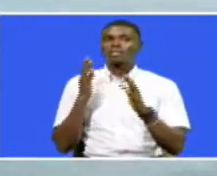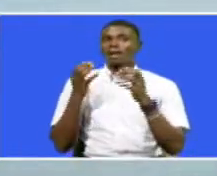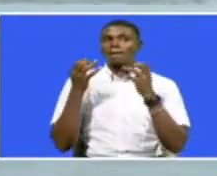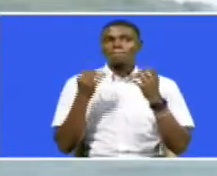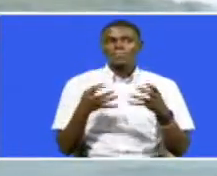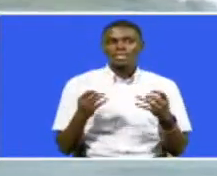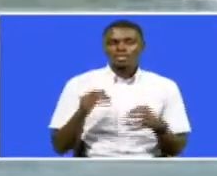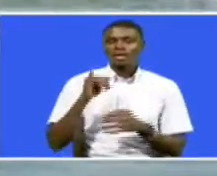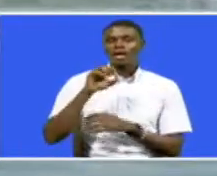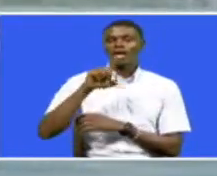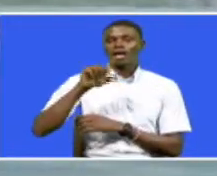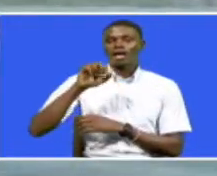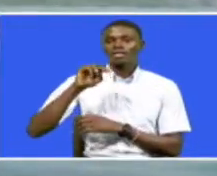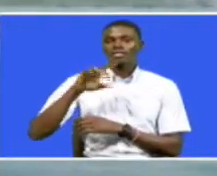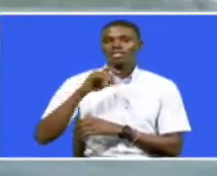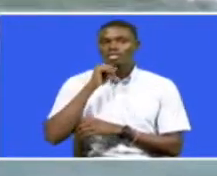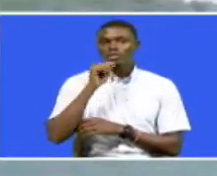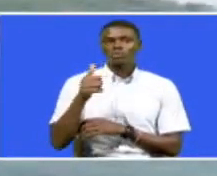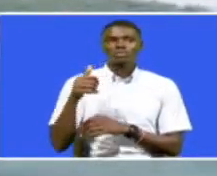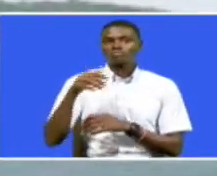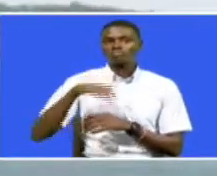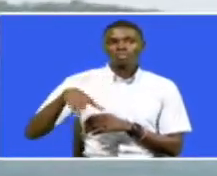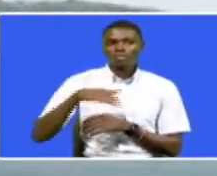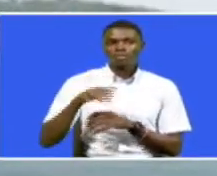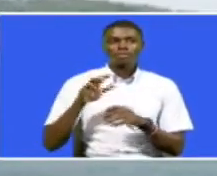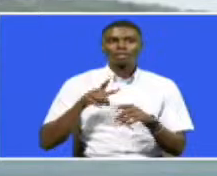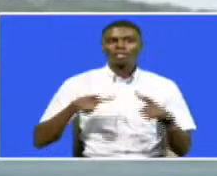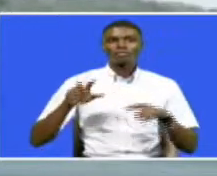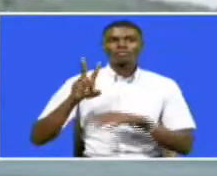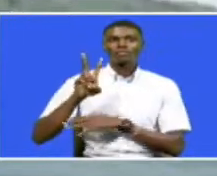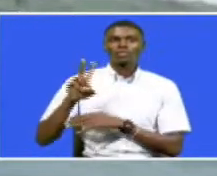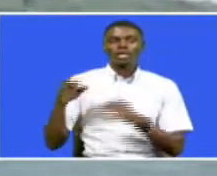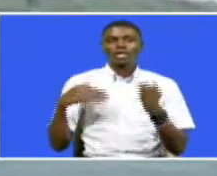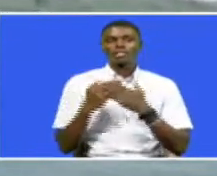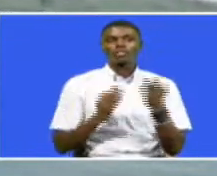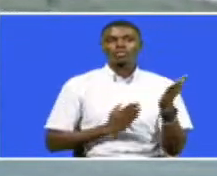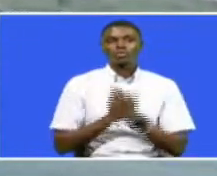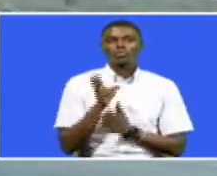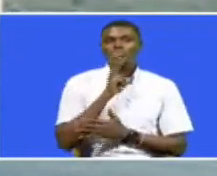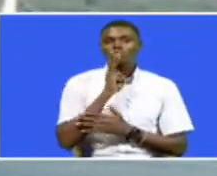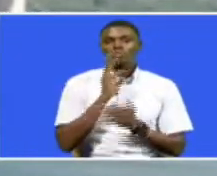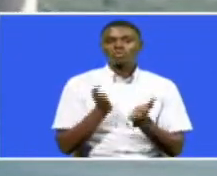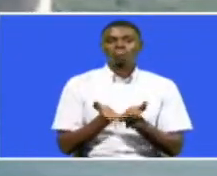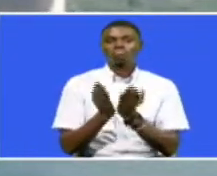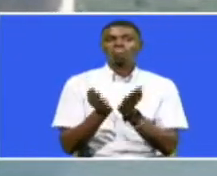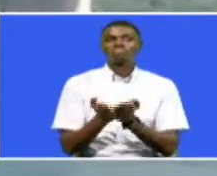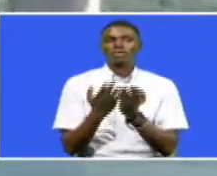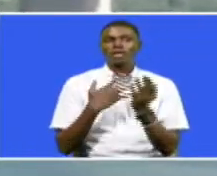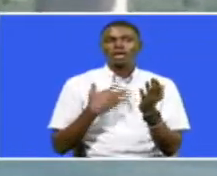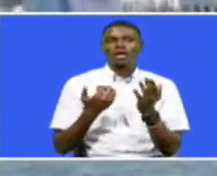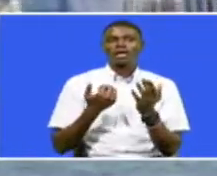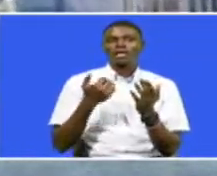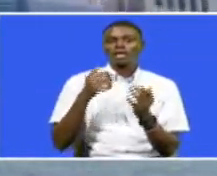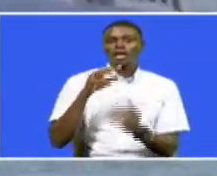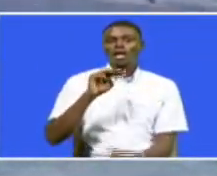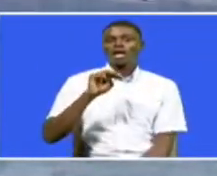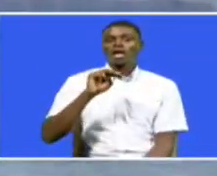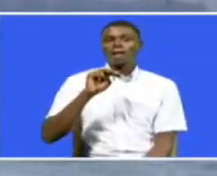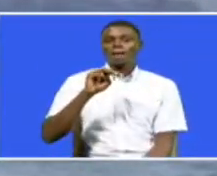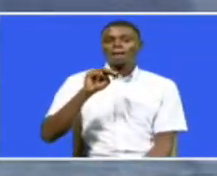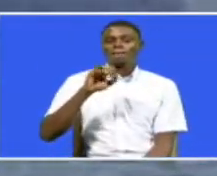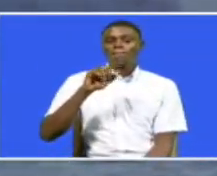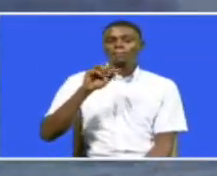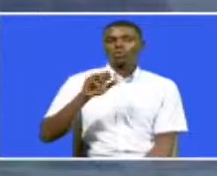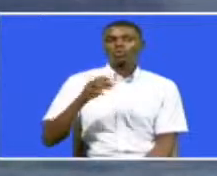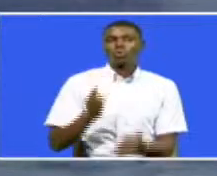of the islands that dot Lake Victoria are reached only through moving water vessels and motorboat engines. This,